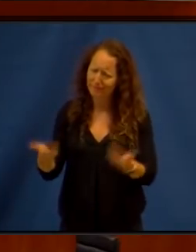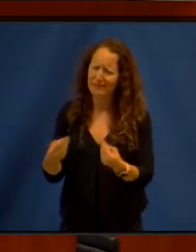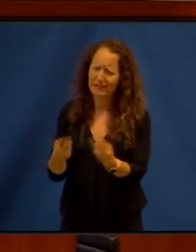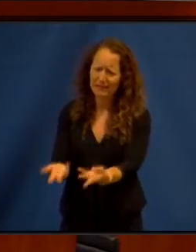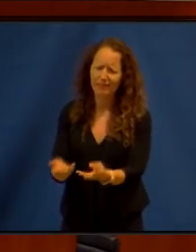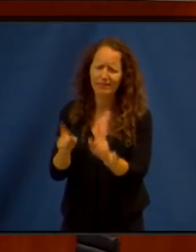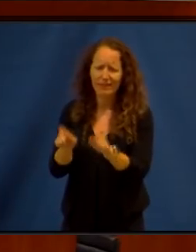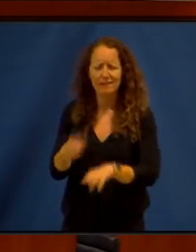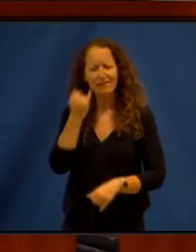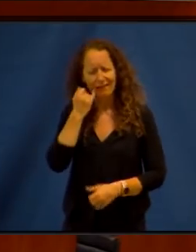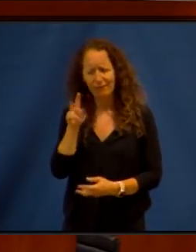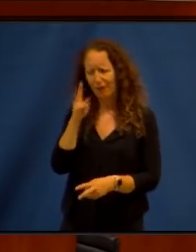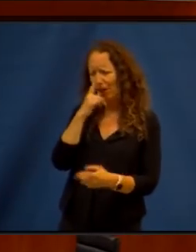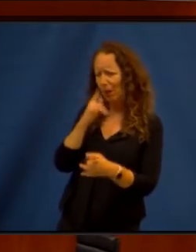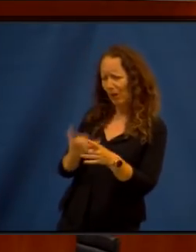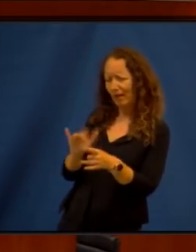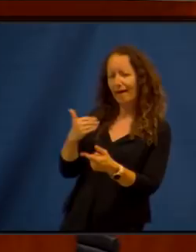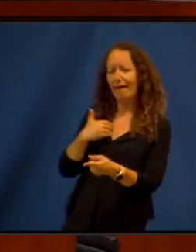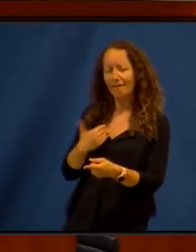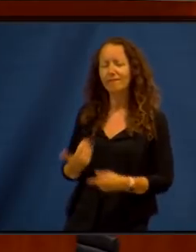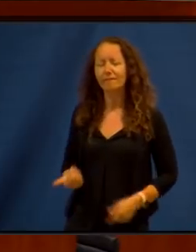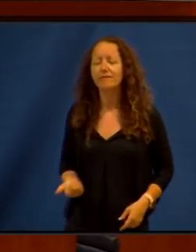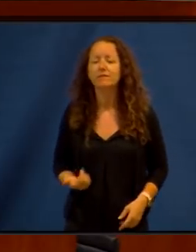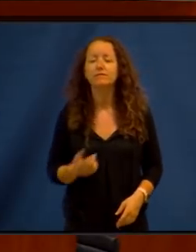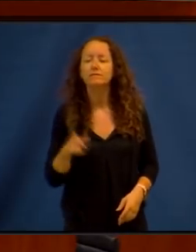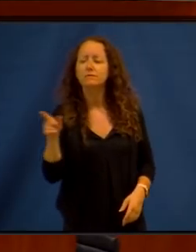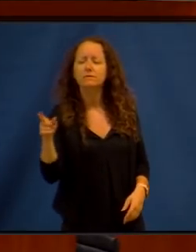follow-up? Yeah, I do.